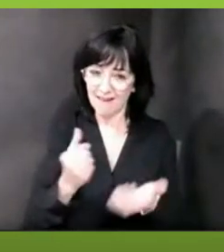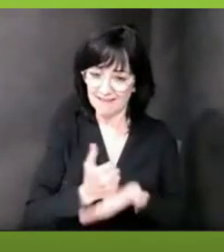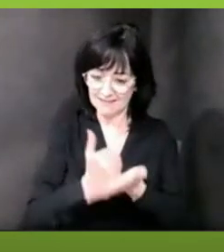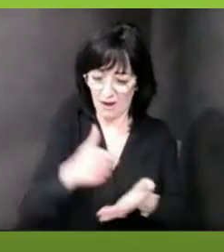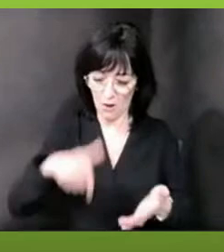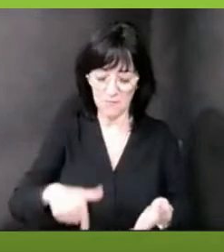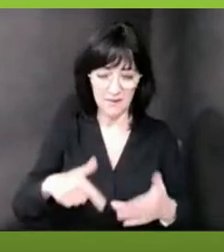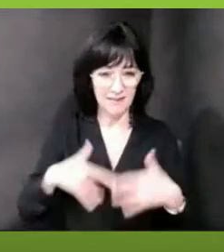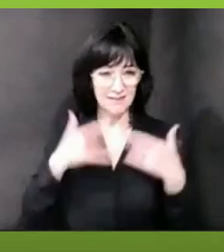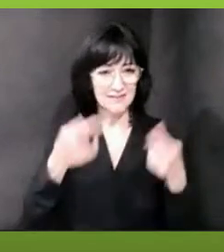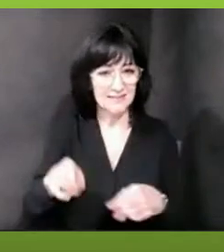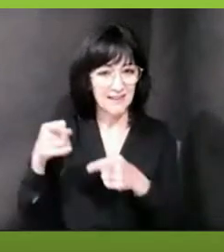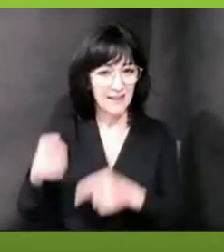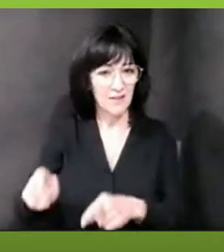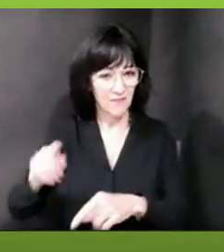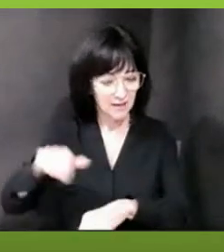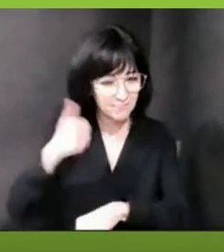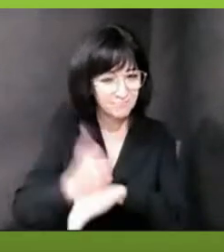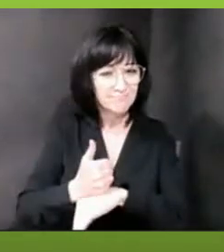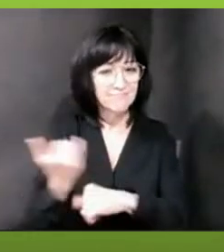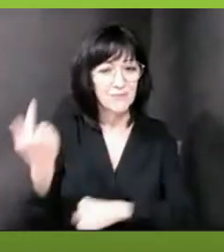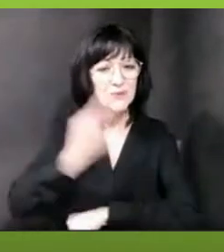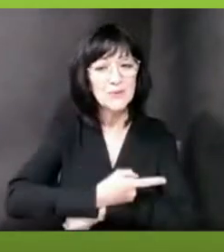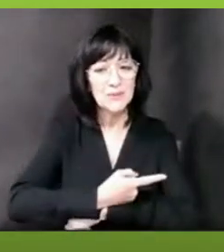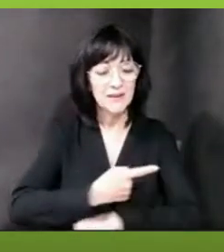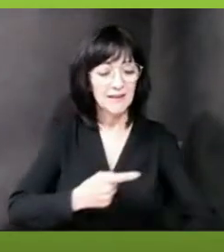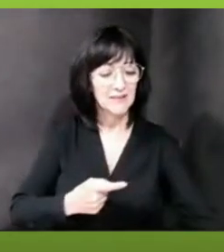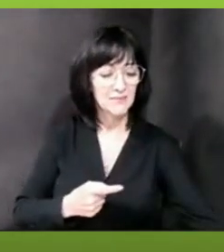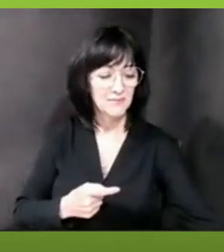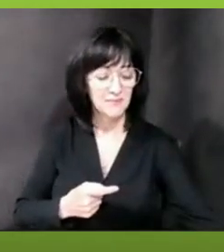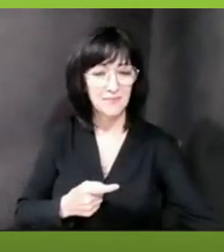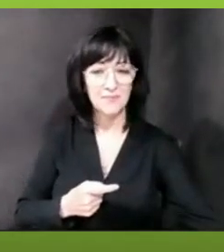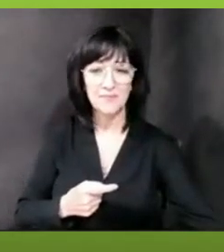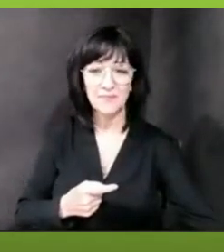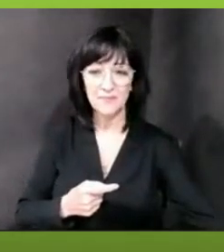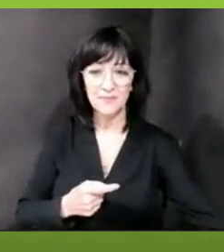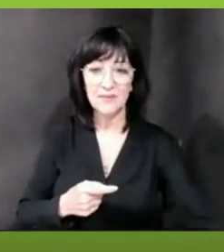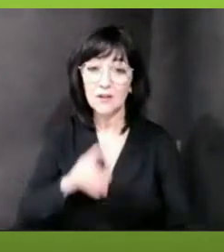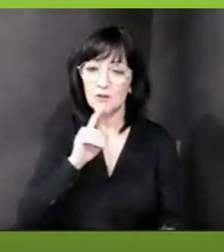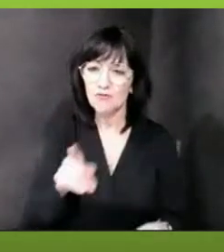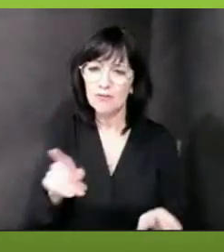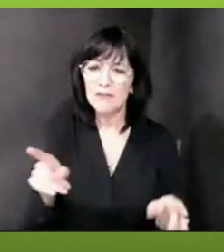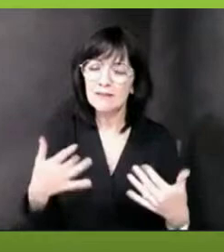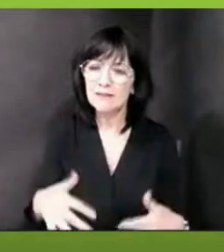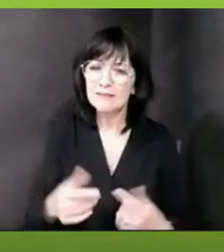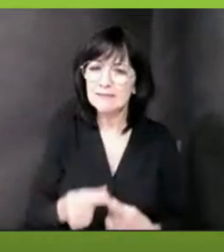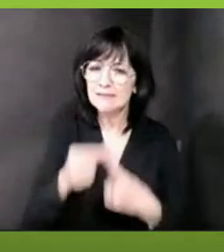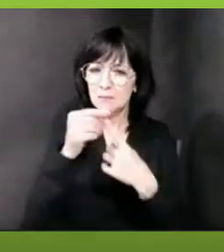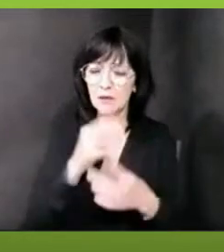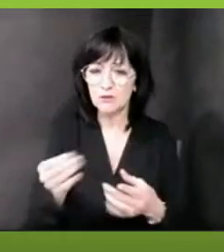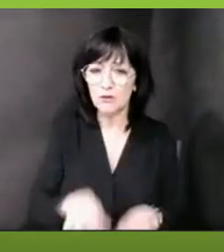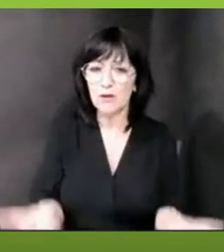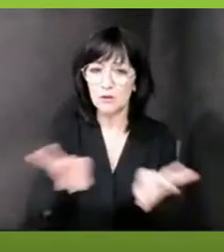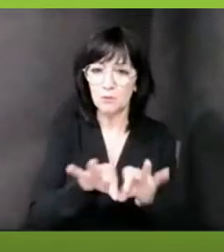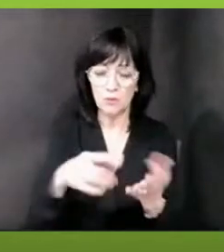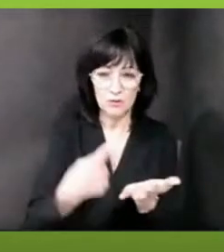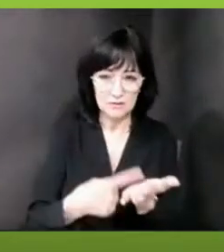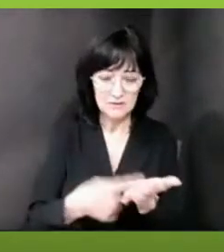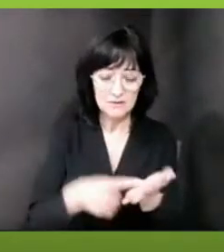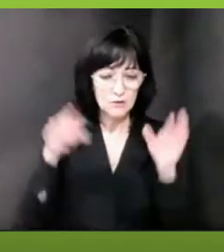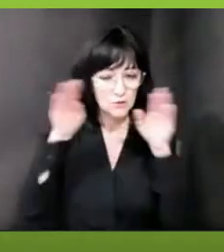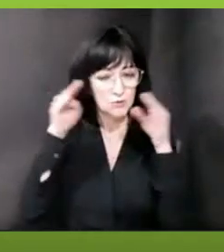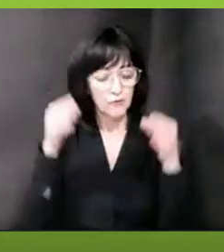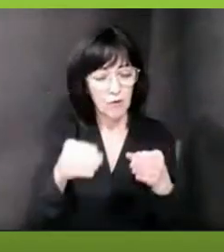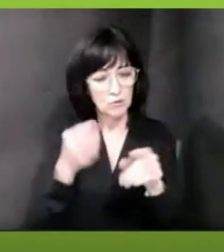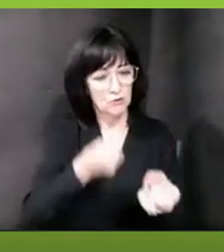afternoon, everyone, for joining us for such a special, important discussion focused on the impact of COVID-19 and